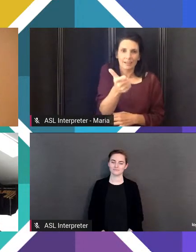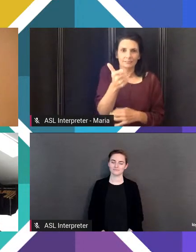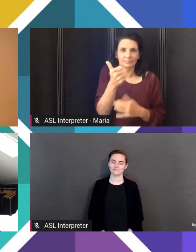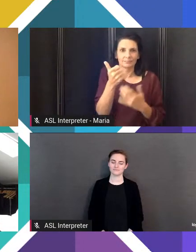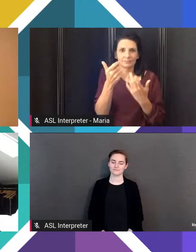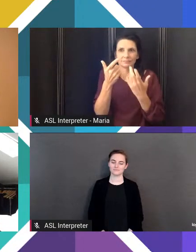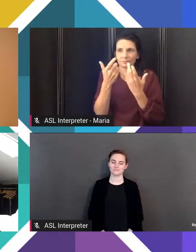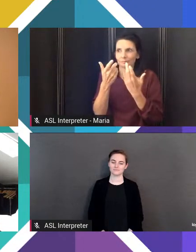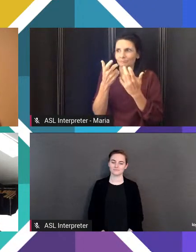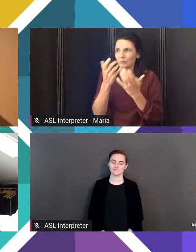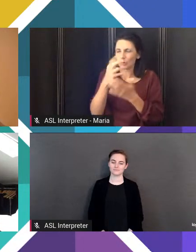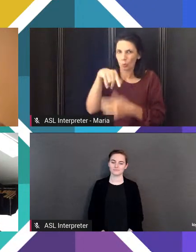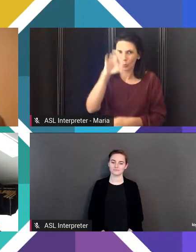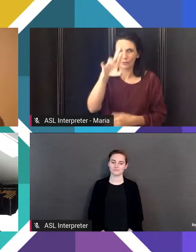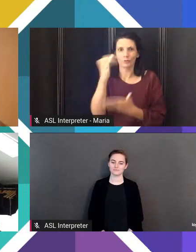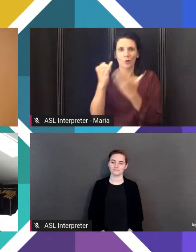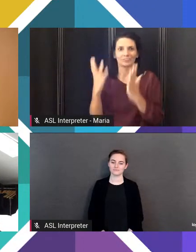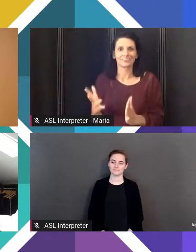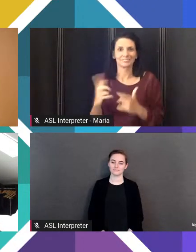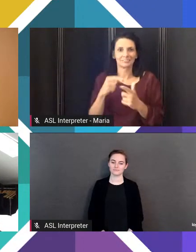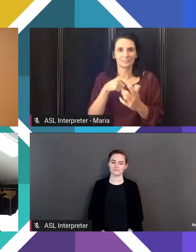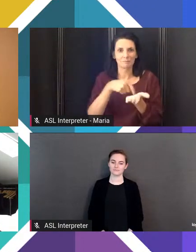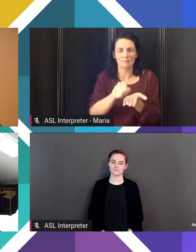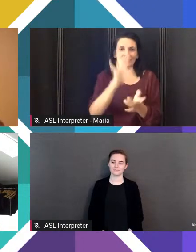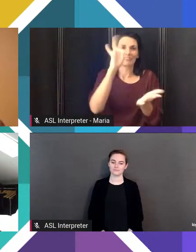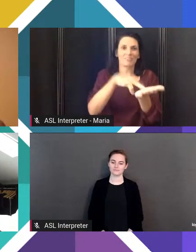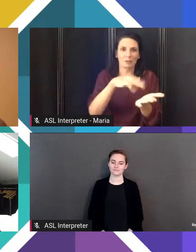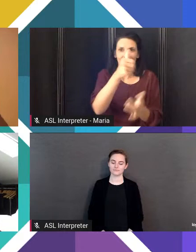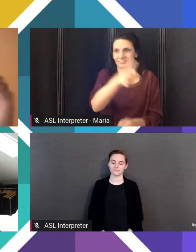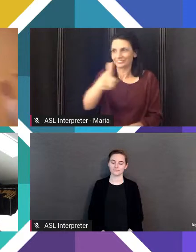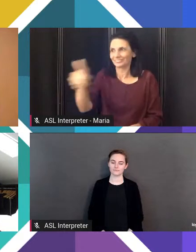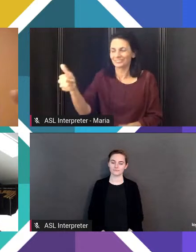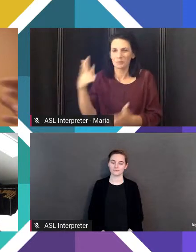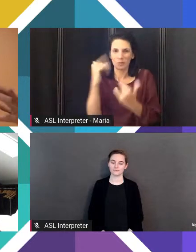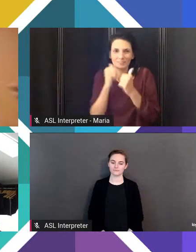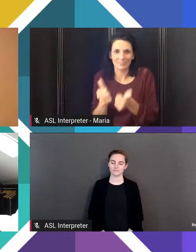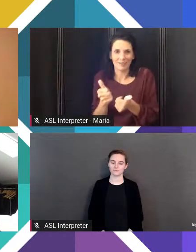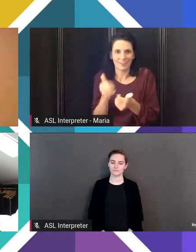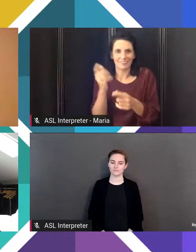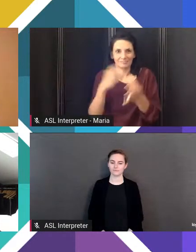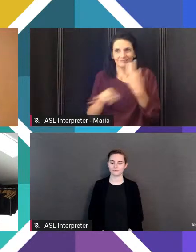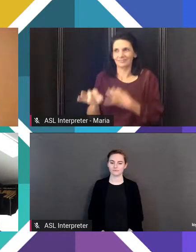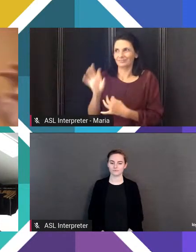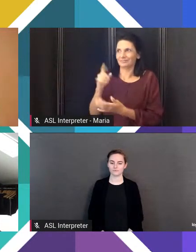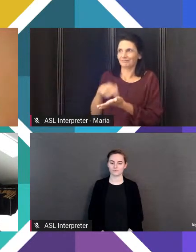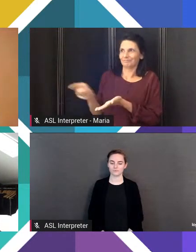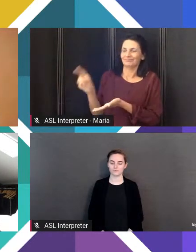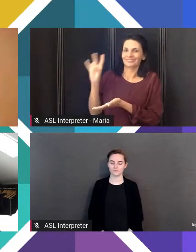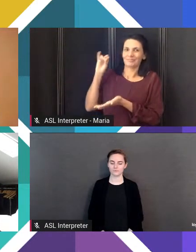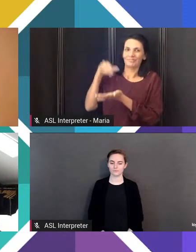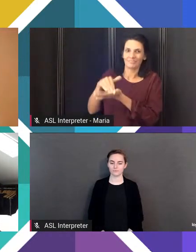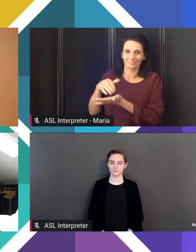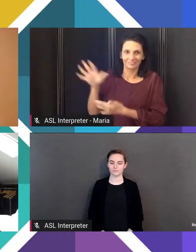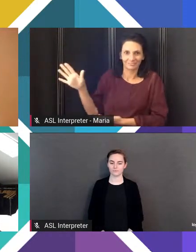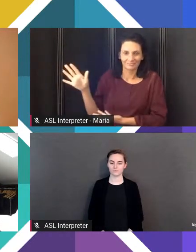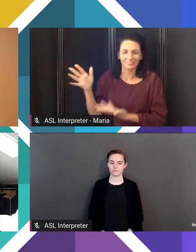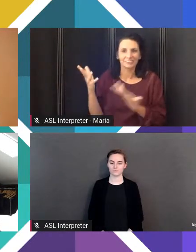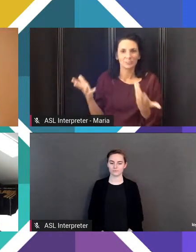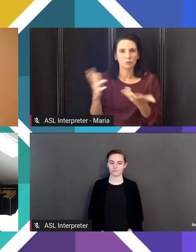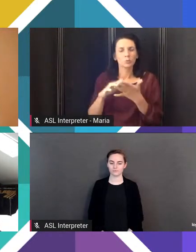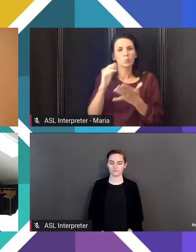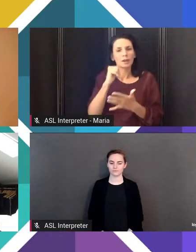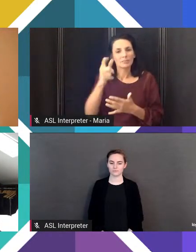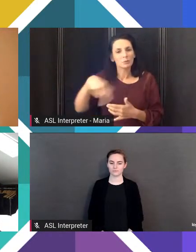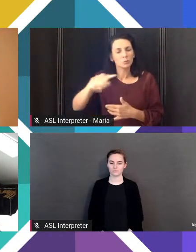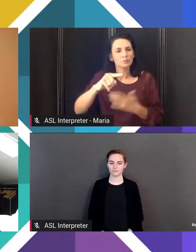holding people and organizations and in our community that make these decisions to invest that money in